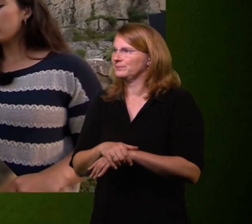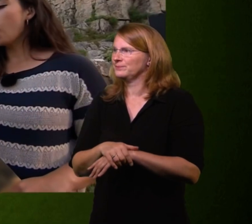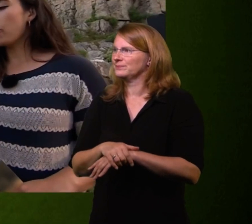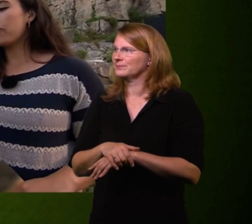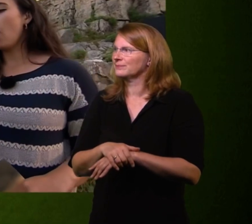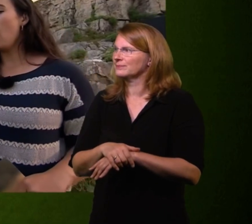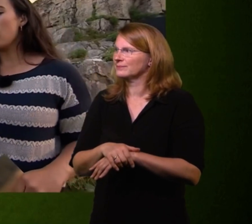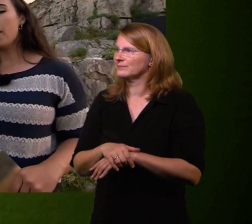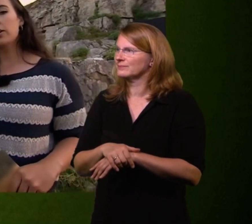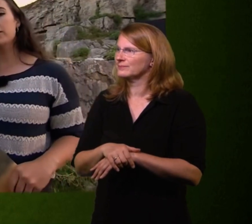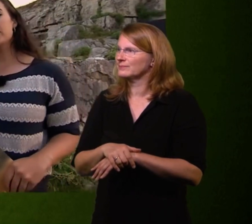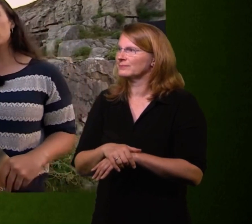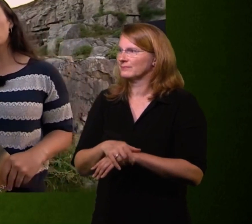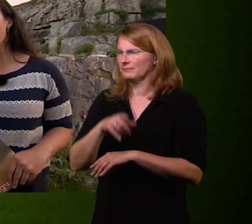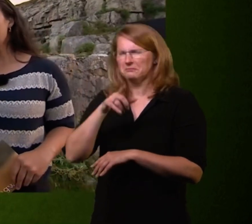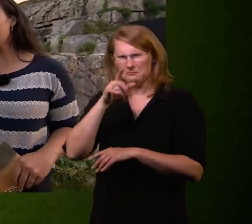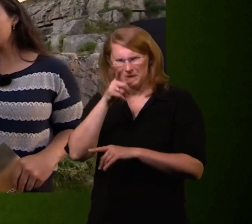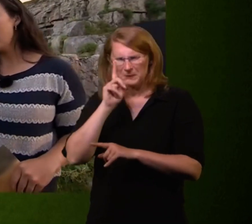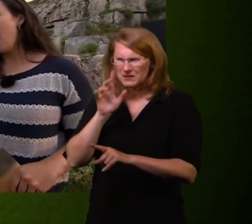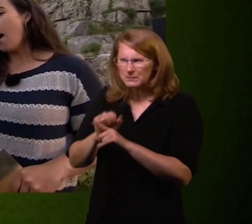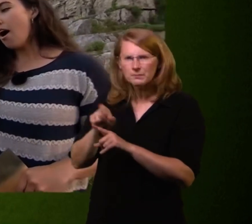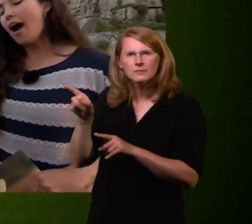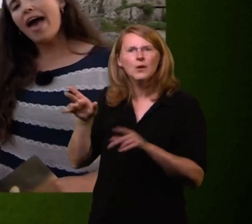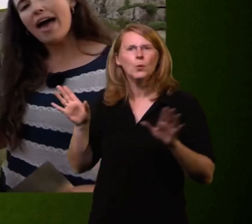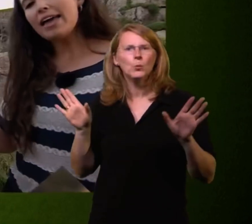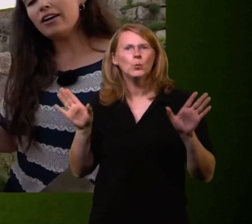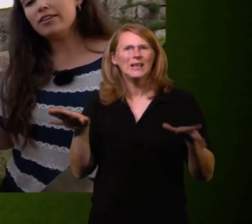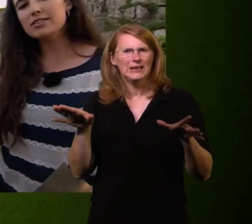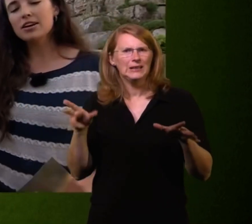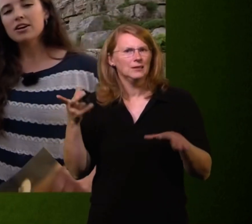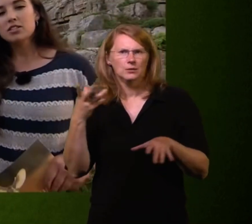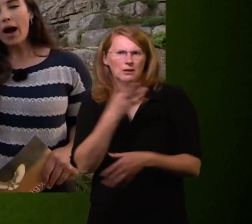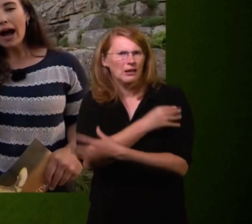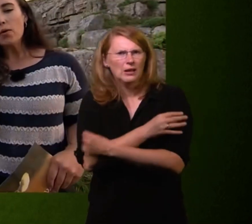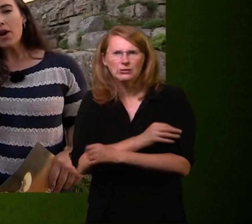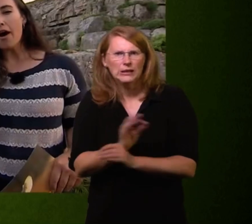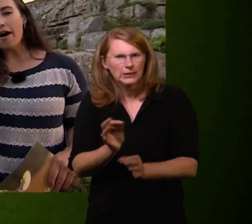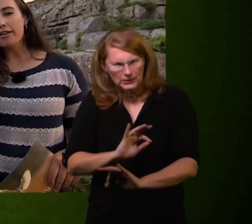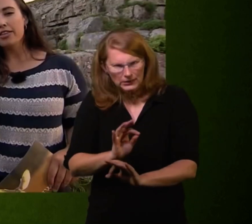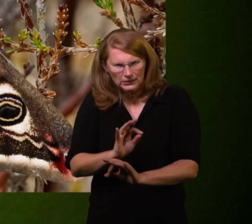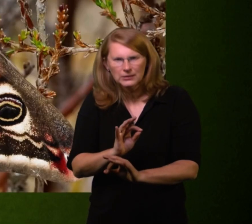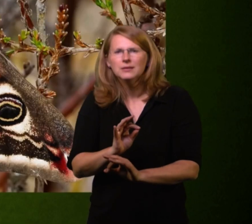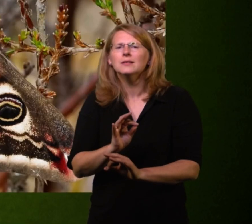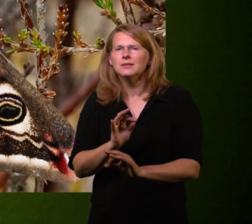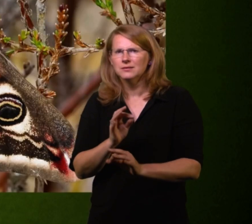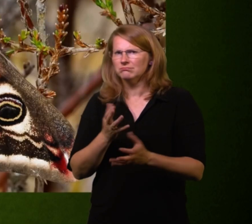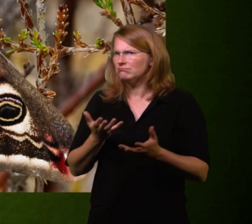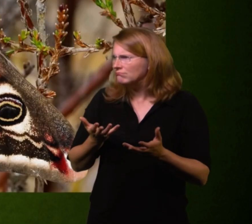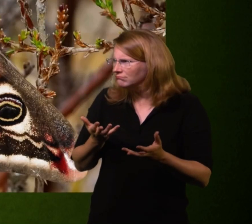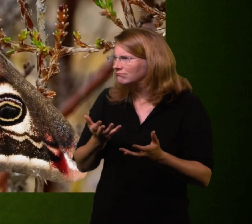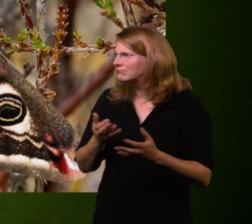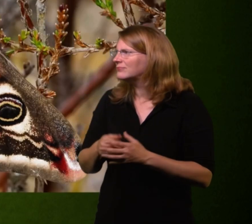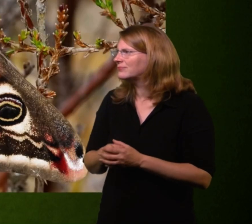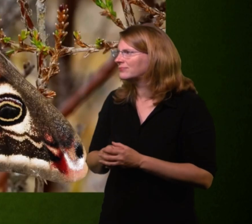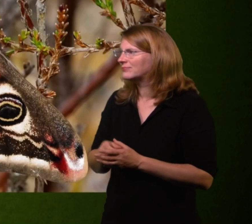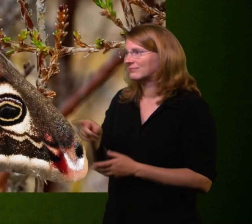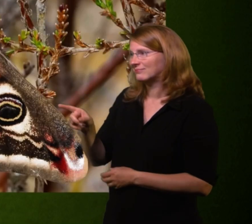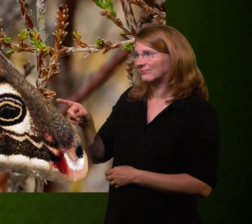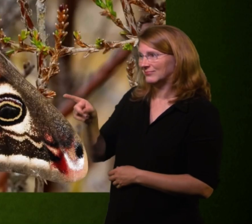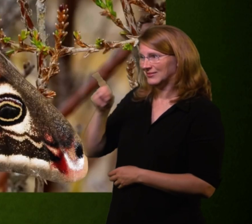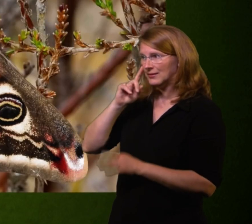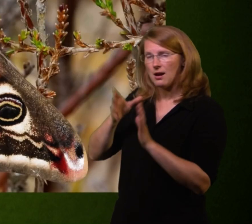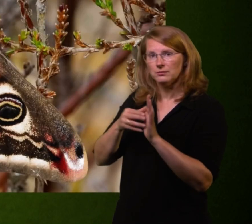when you look at the moth as a whole, you might notice the wings are hairless. So how on earth do they manage to stay